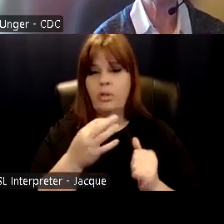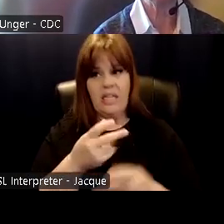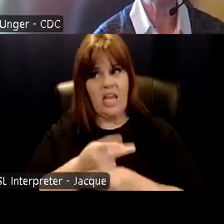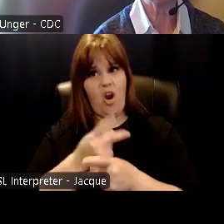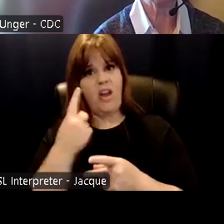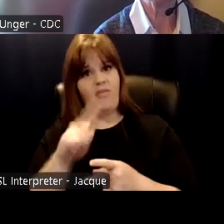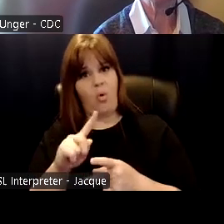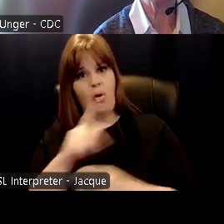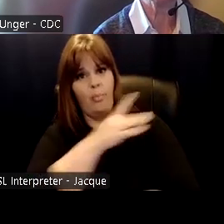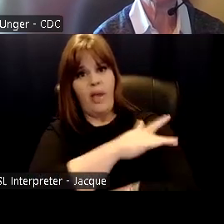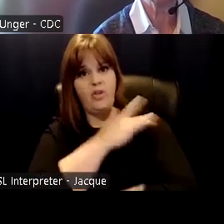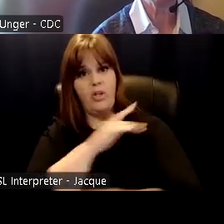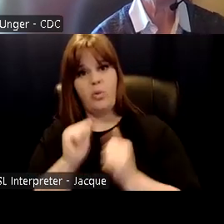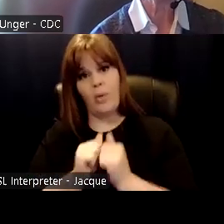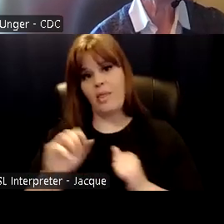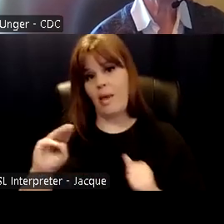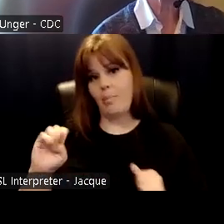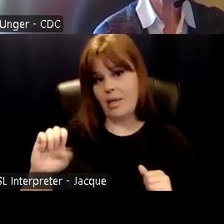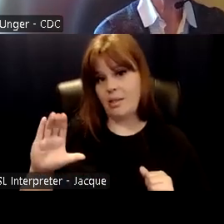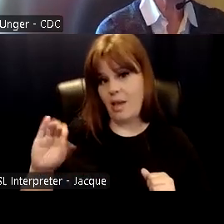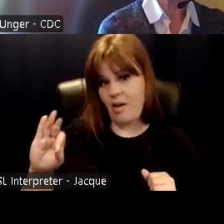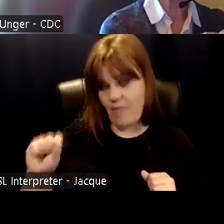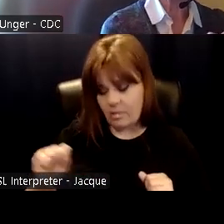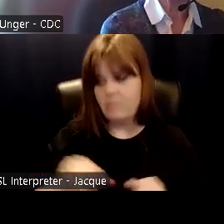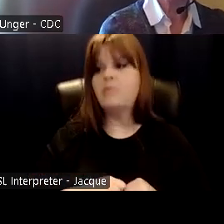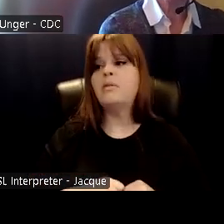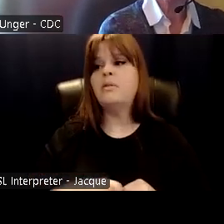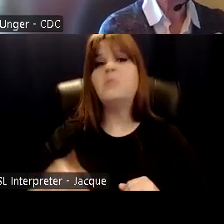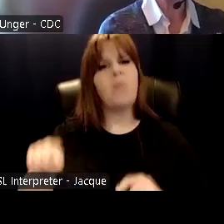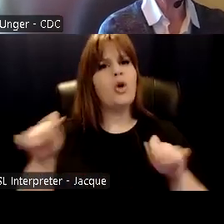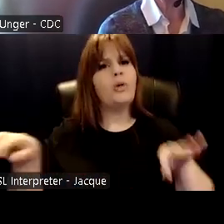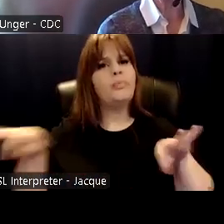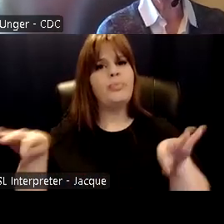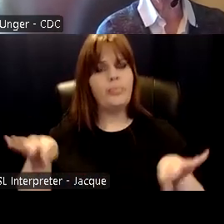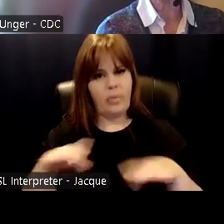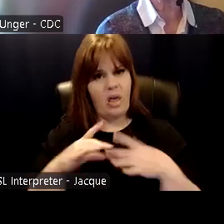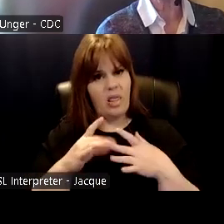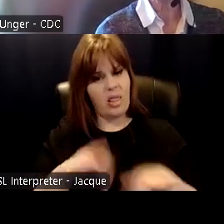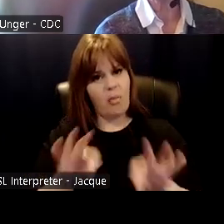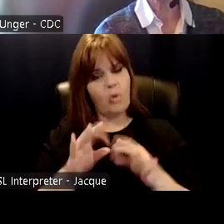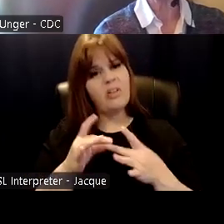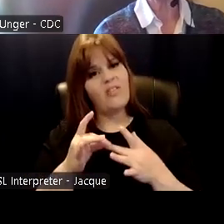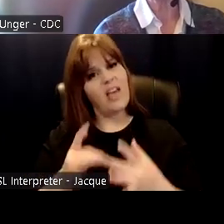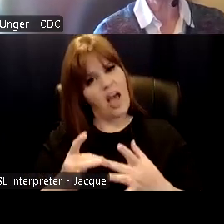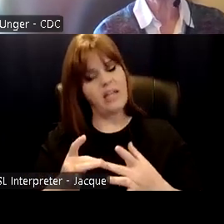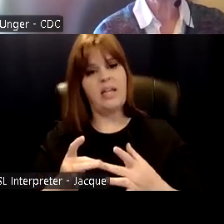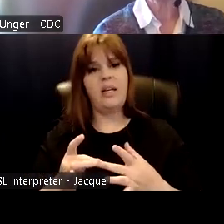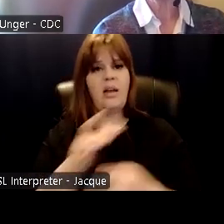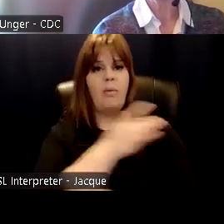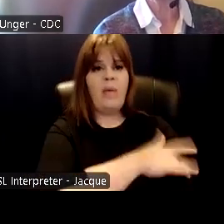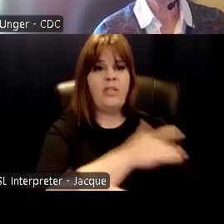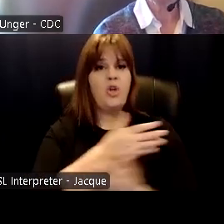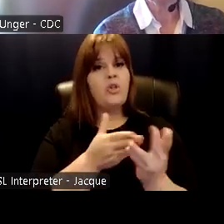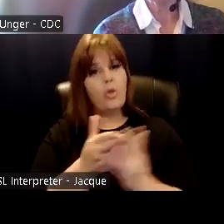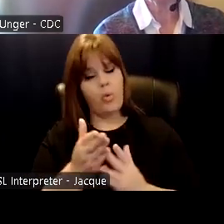with ME/CFS. They were able to explain the importance of guiding patients to avoid post-exertional malaise.